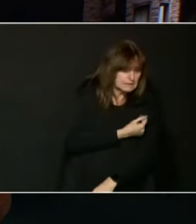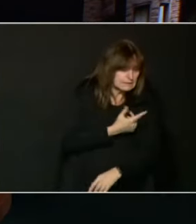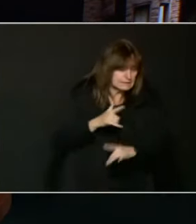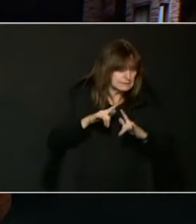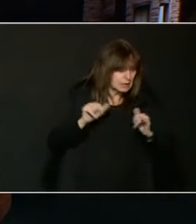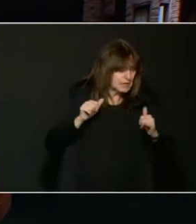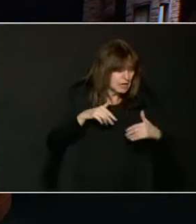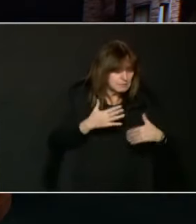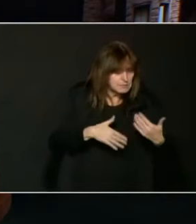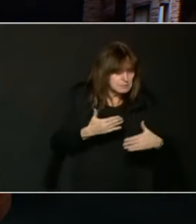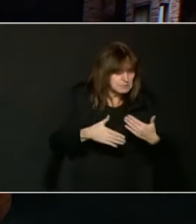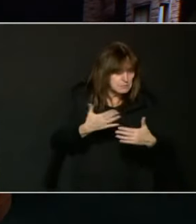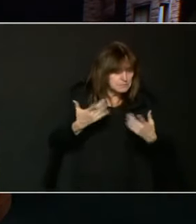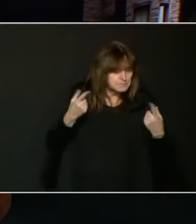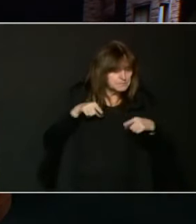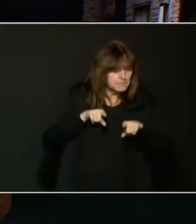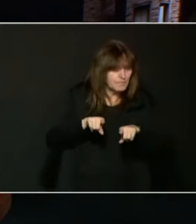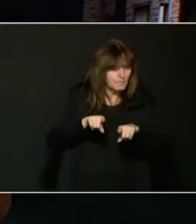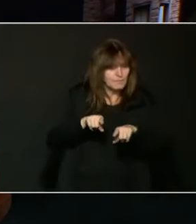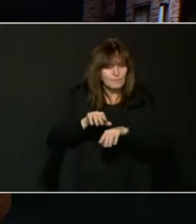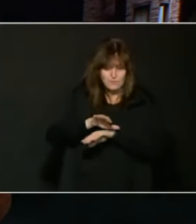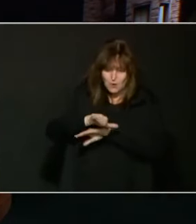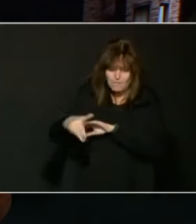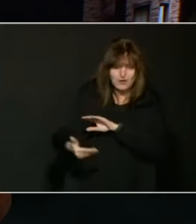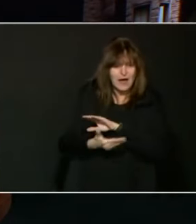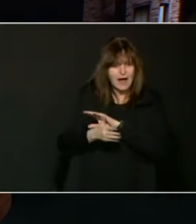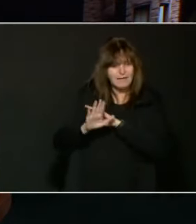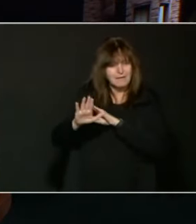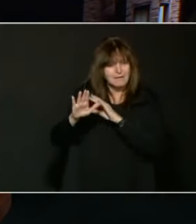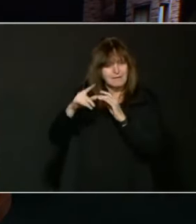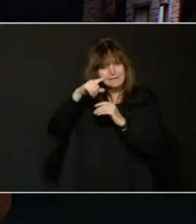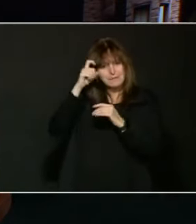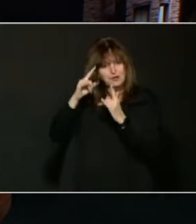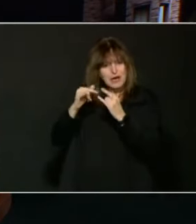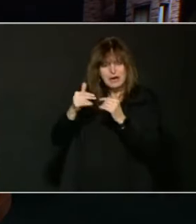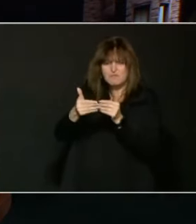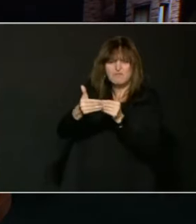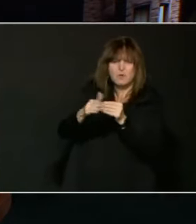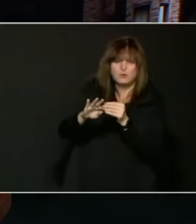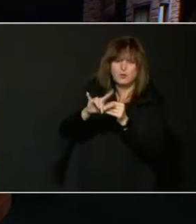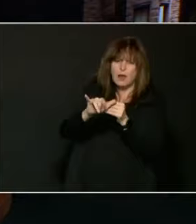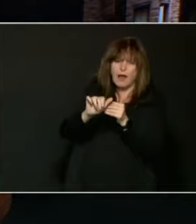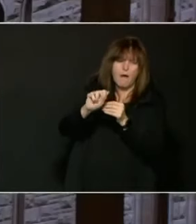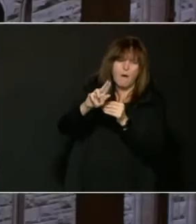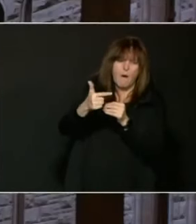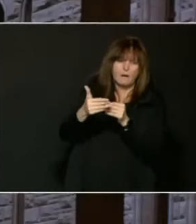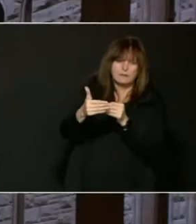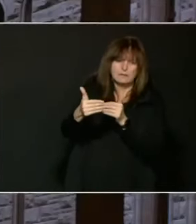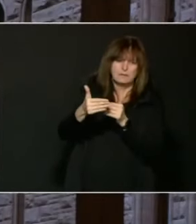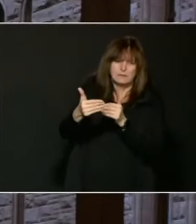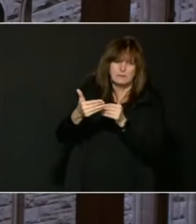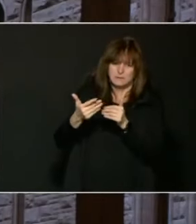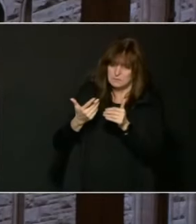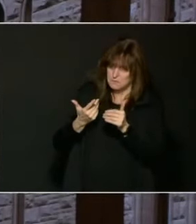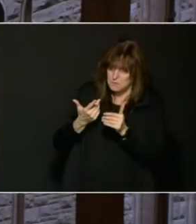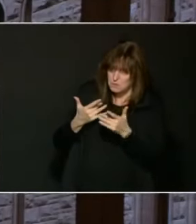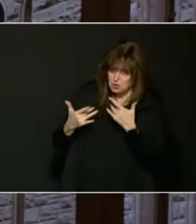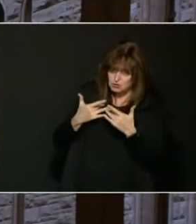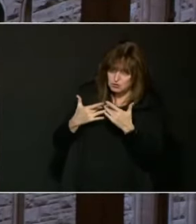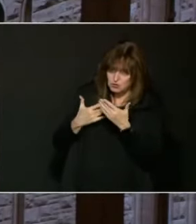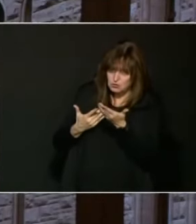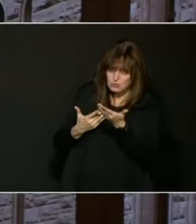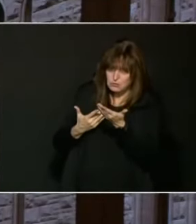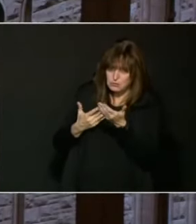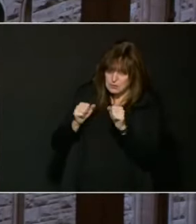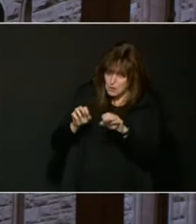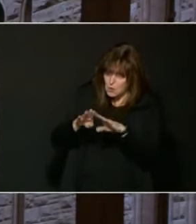going to be for overnight summer camps in July and August, and what are your concerns? Well, thank you. And we're getting a